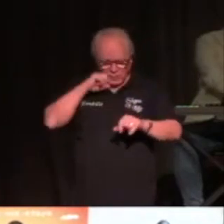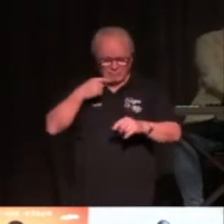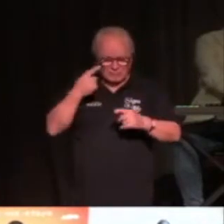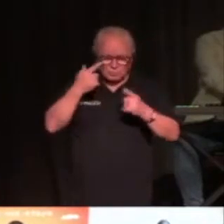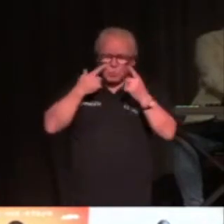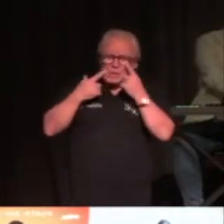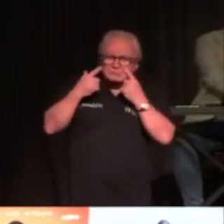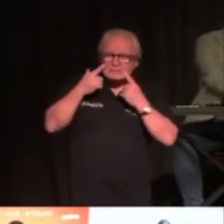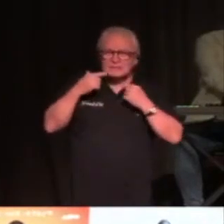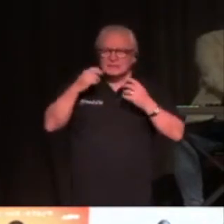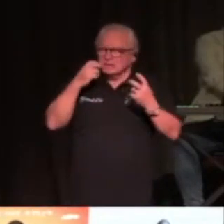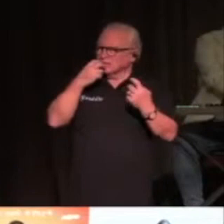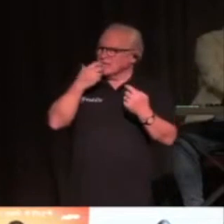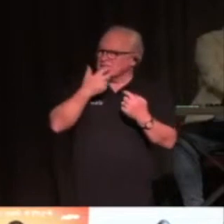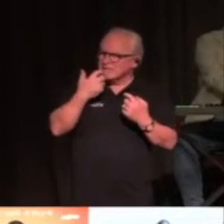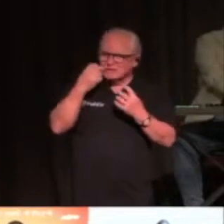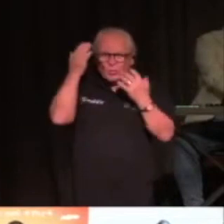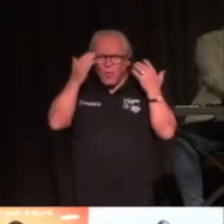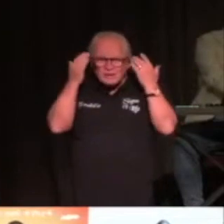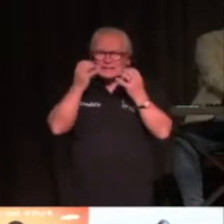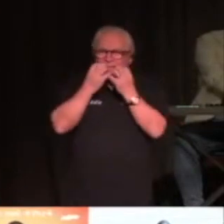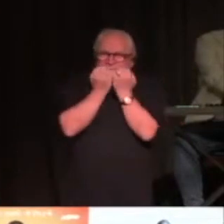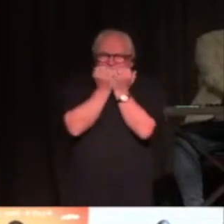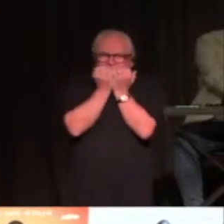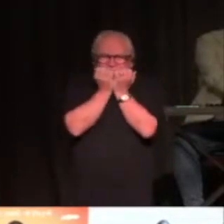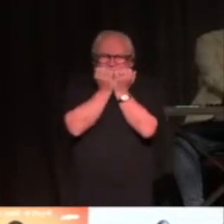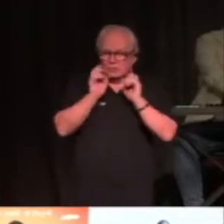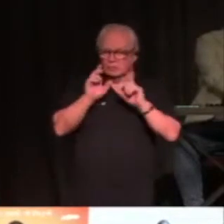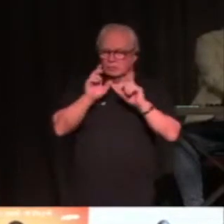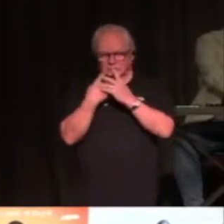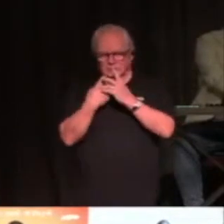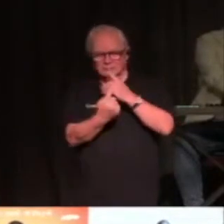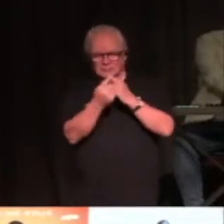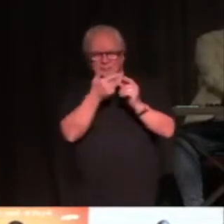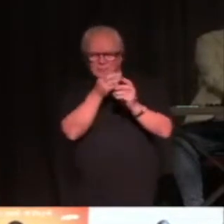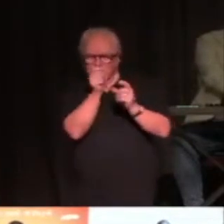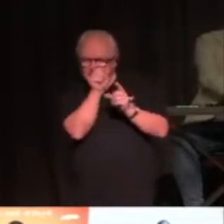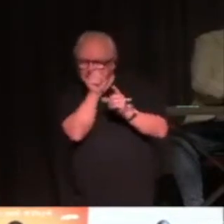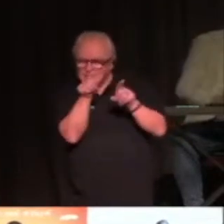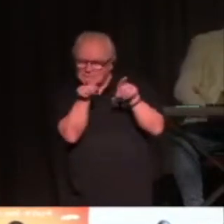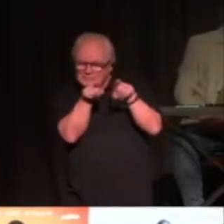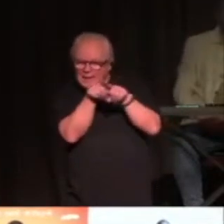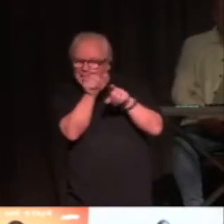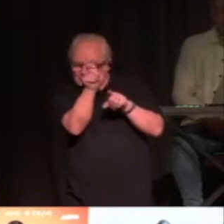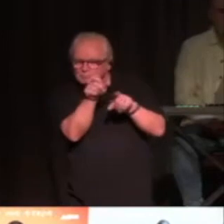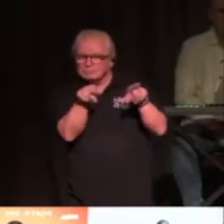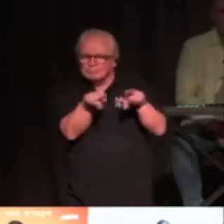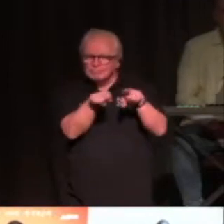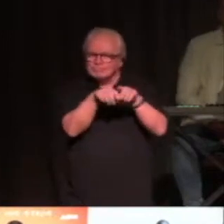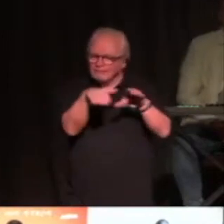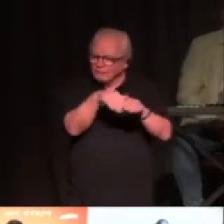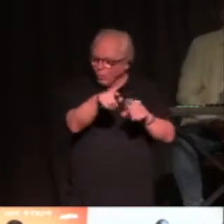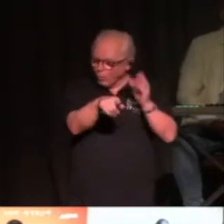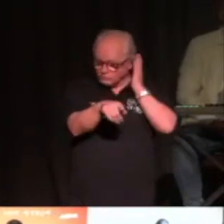gnashing of teeth. And it looks to me like it's only a certain category of person. A certain type of person. It